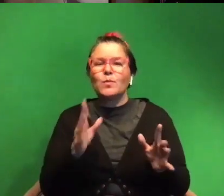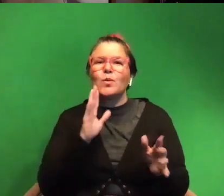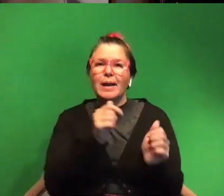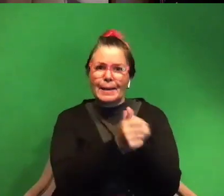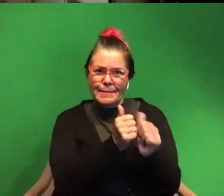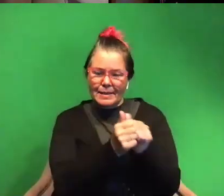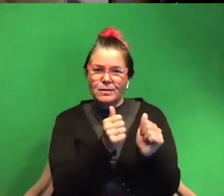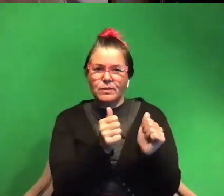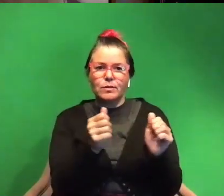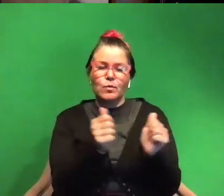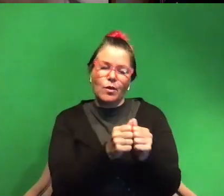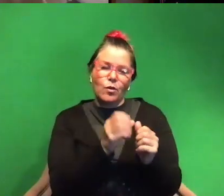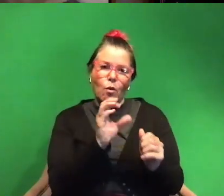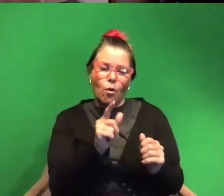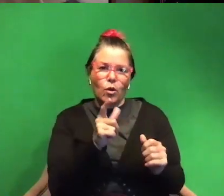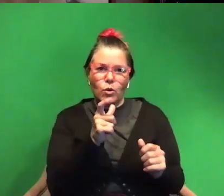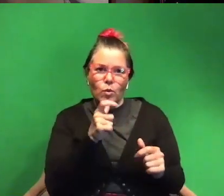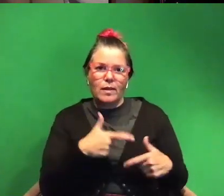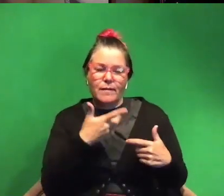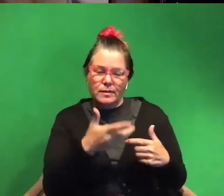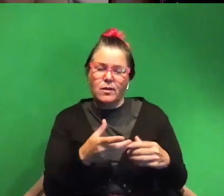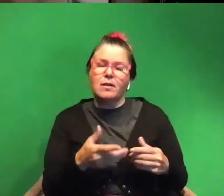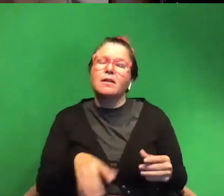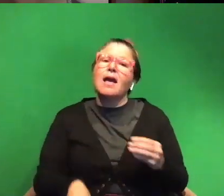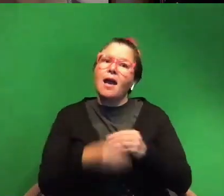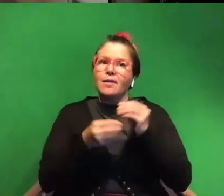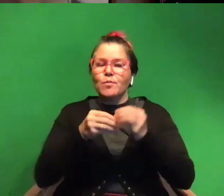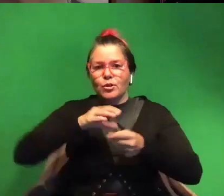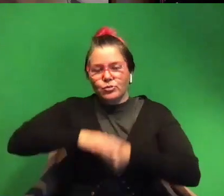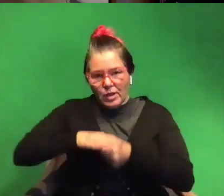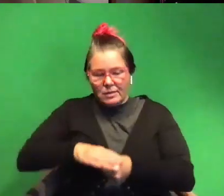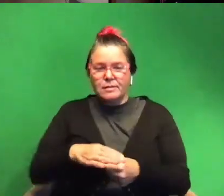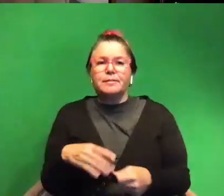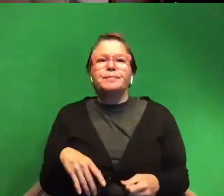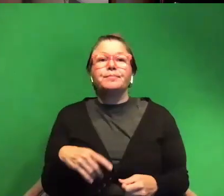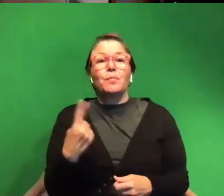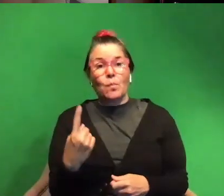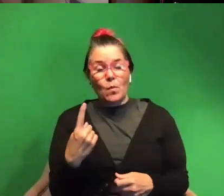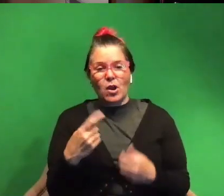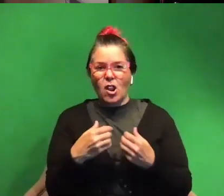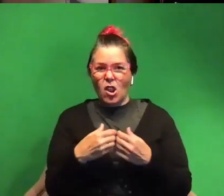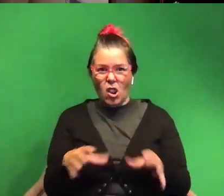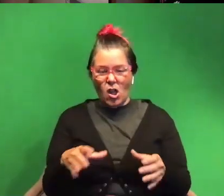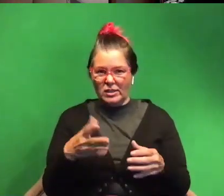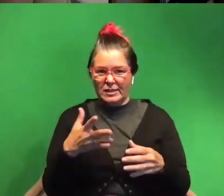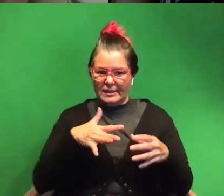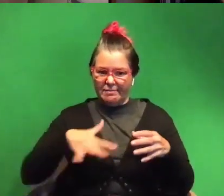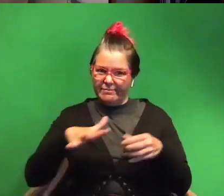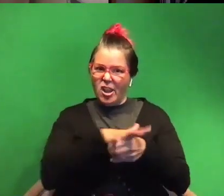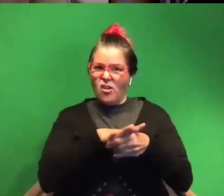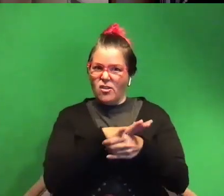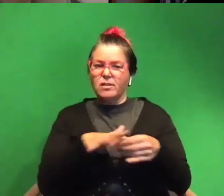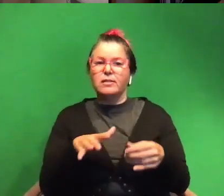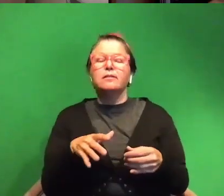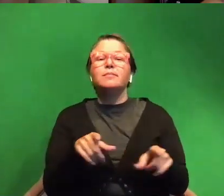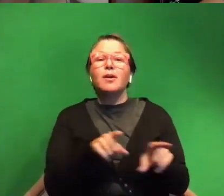itself. And this also creates an additional stress for the coral. One, because it's lost a lot of landscape there, right? But then